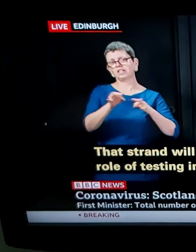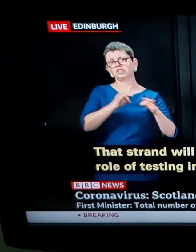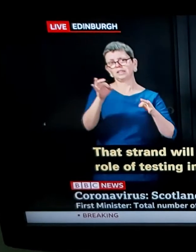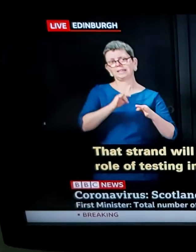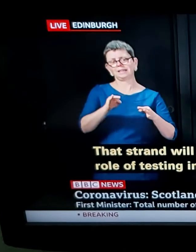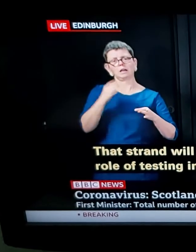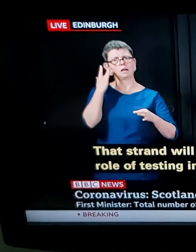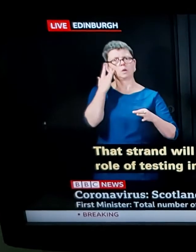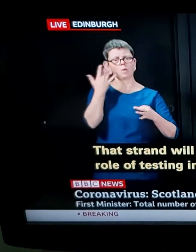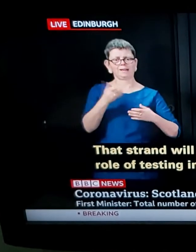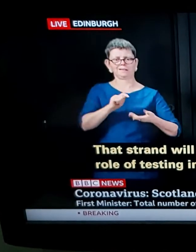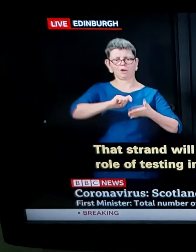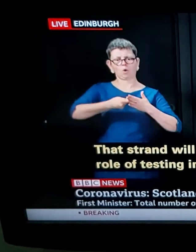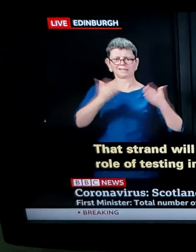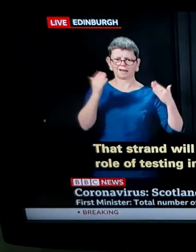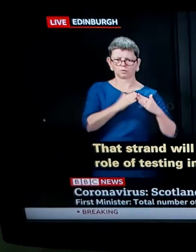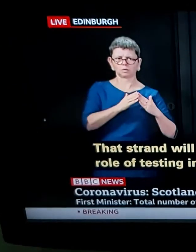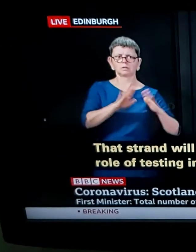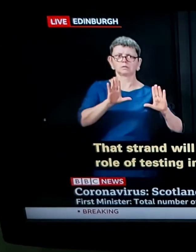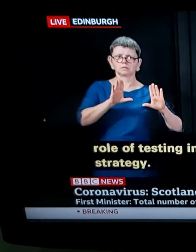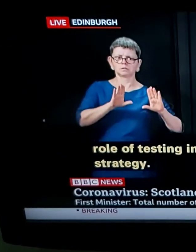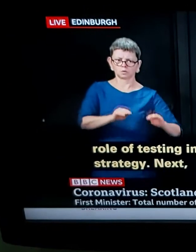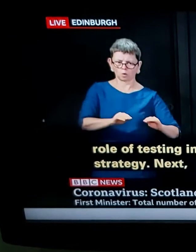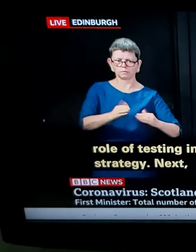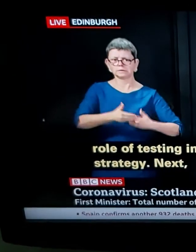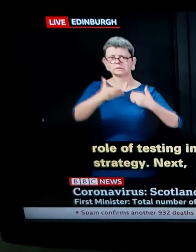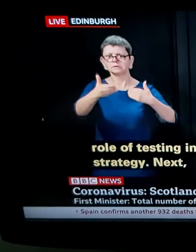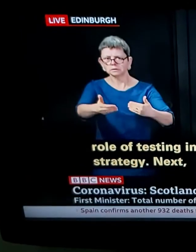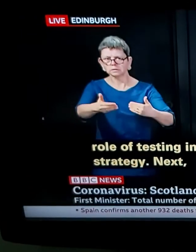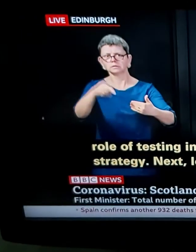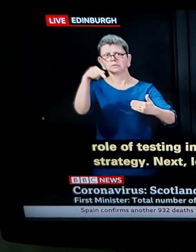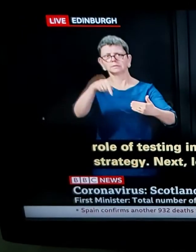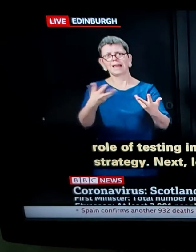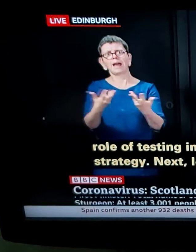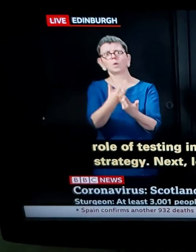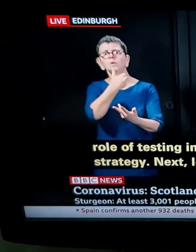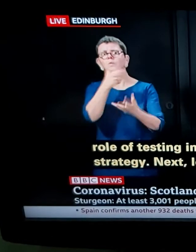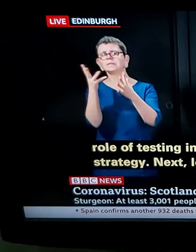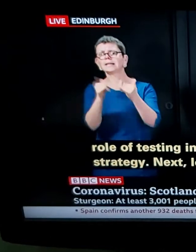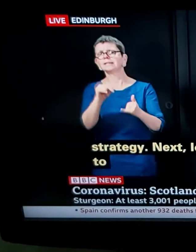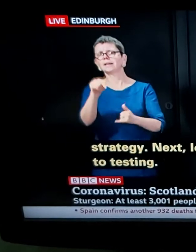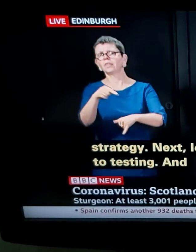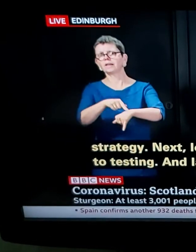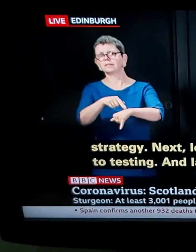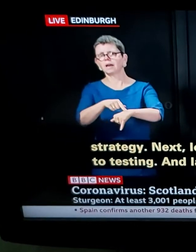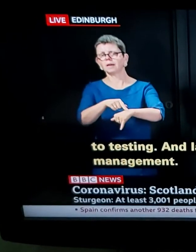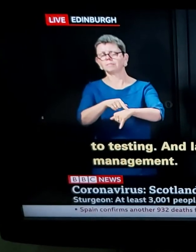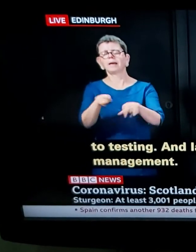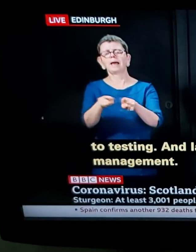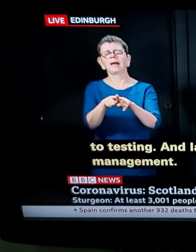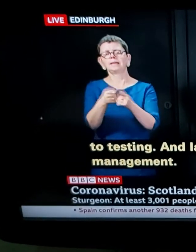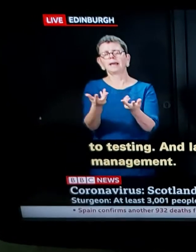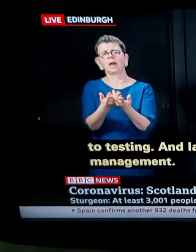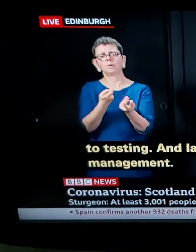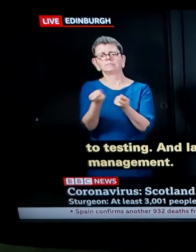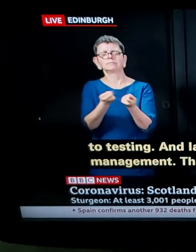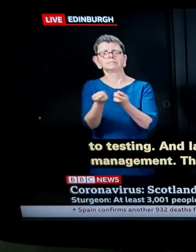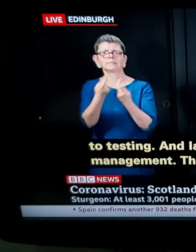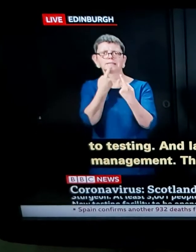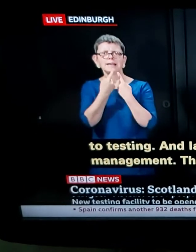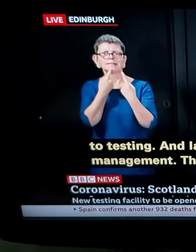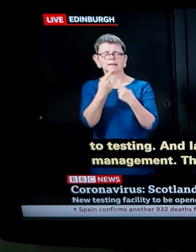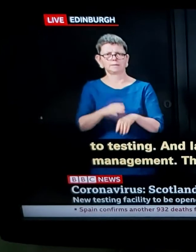Next, logistics and access to testing, and lastly, data management. The second issue I want to cover briefly